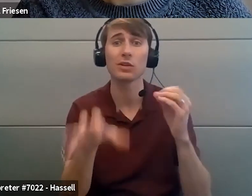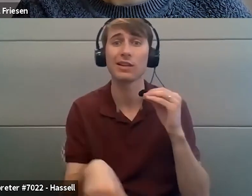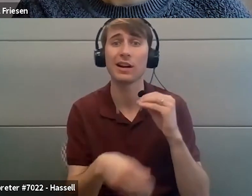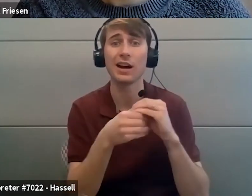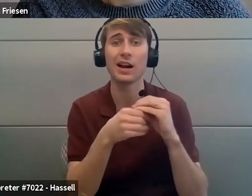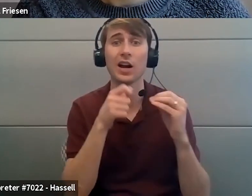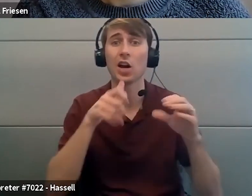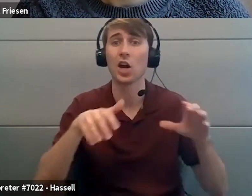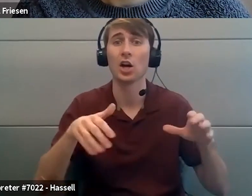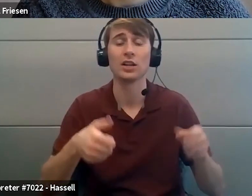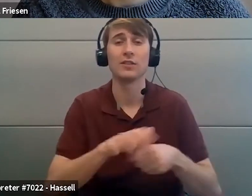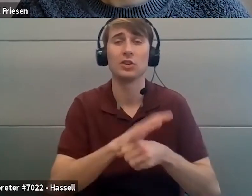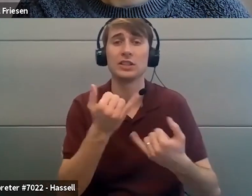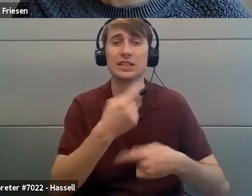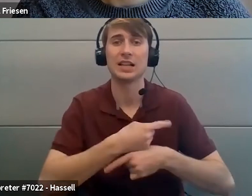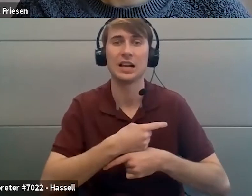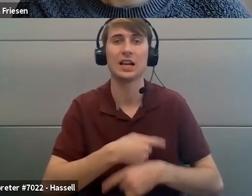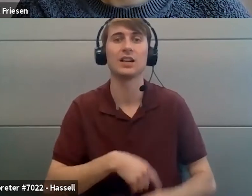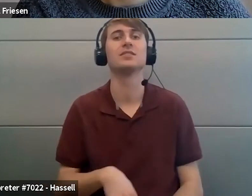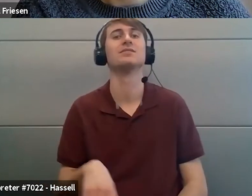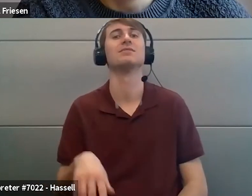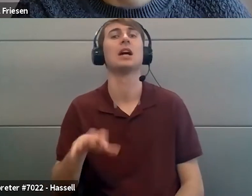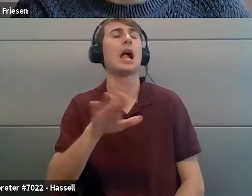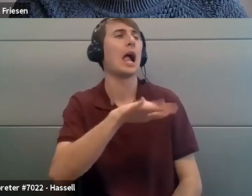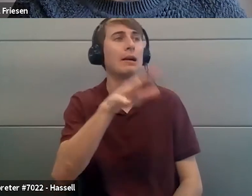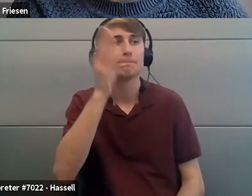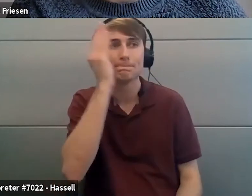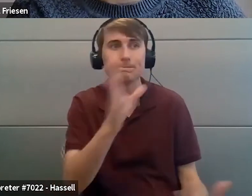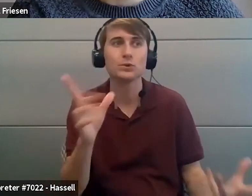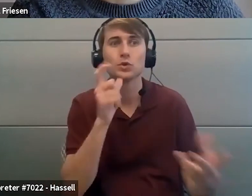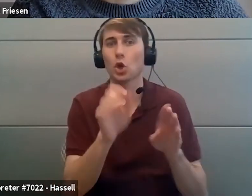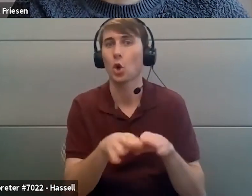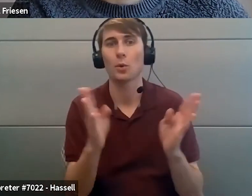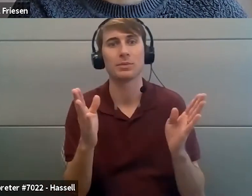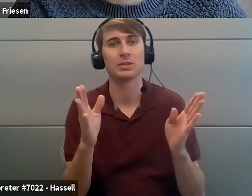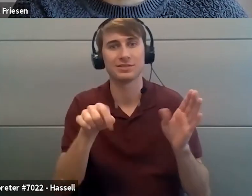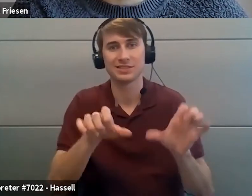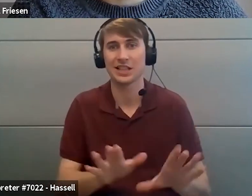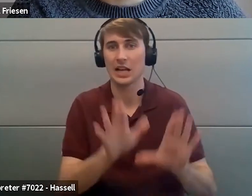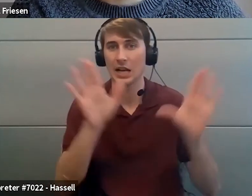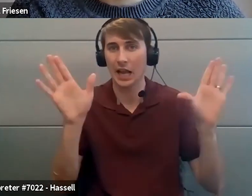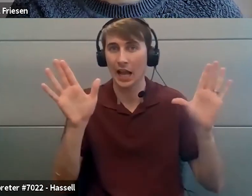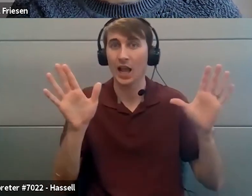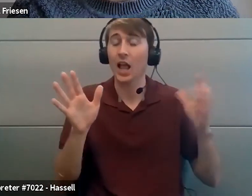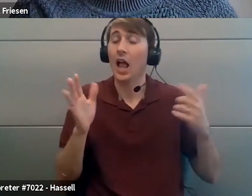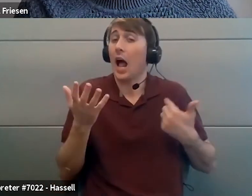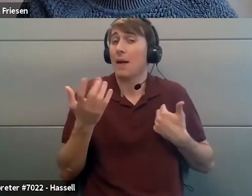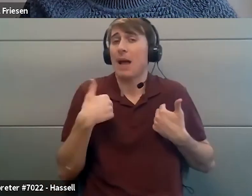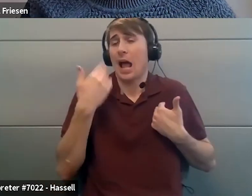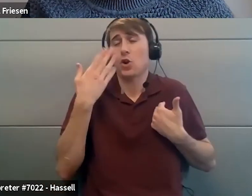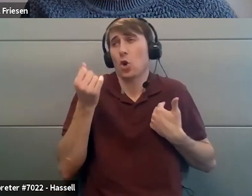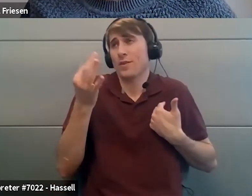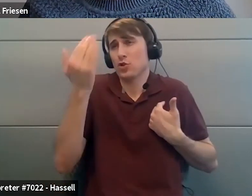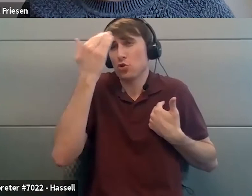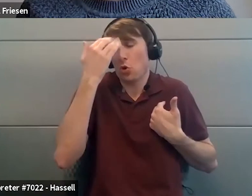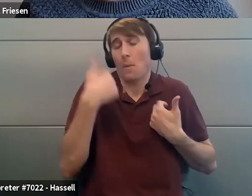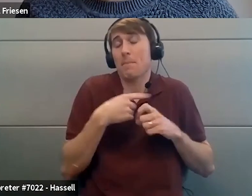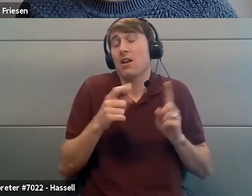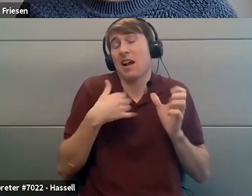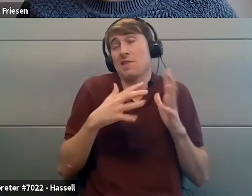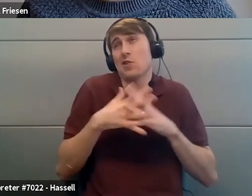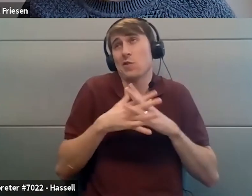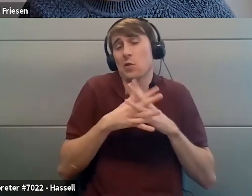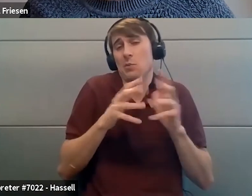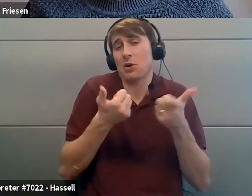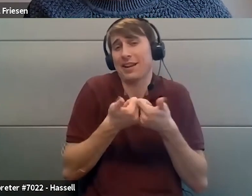We're not open this Sunday because there's a little bit of a football game going on. Don't know if you're tracking that or not, but go